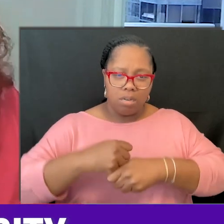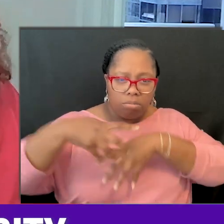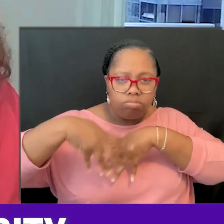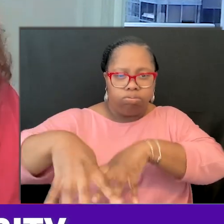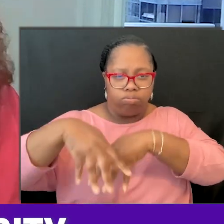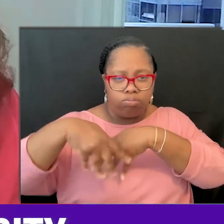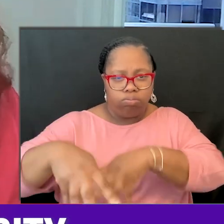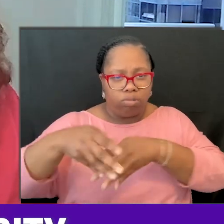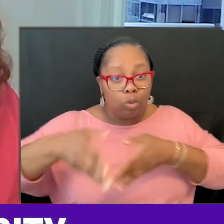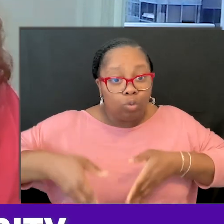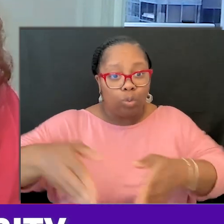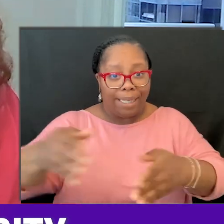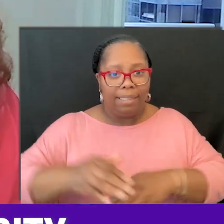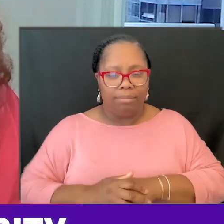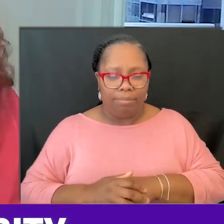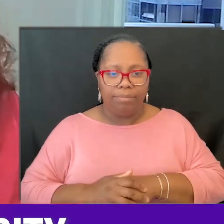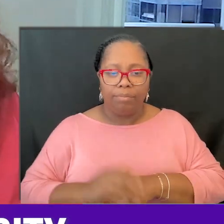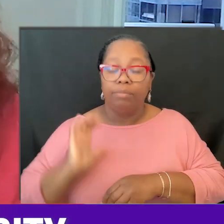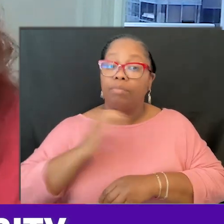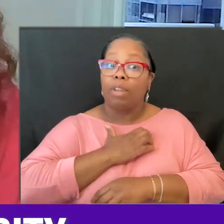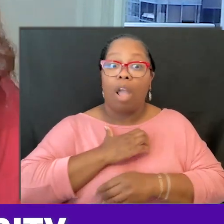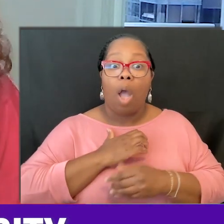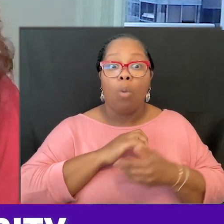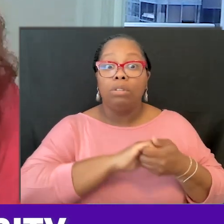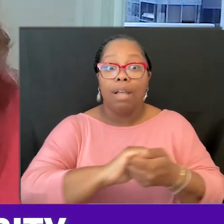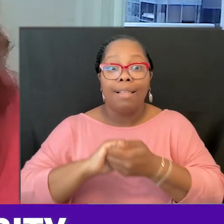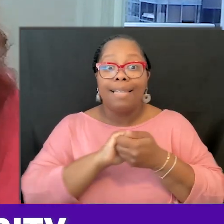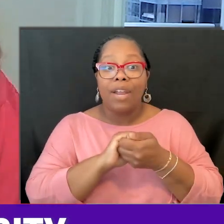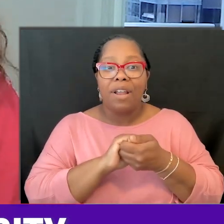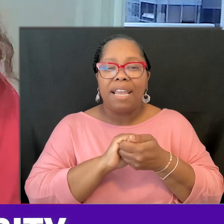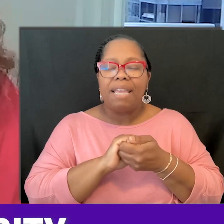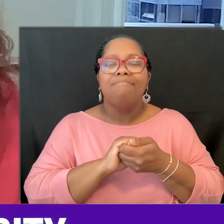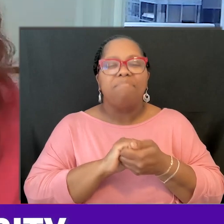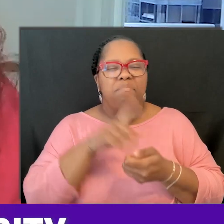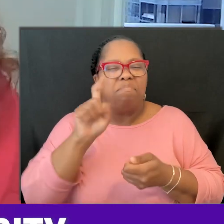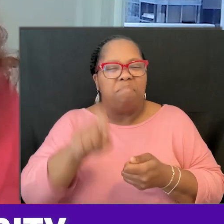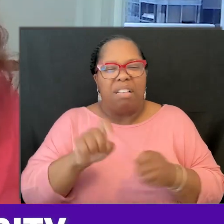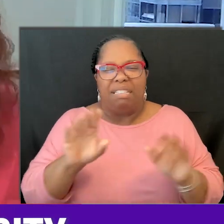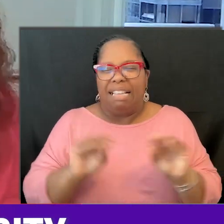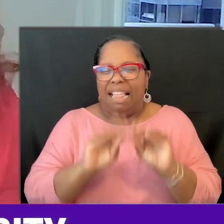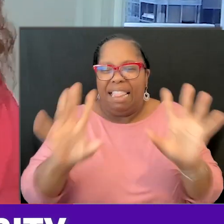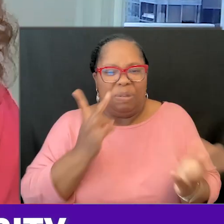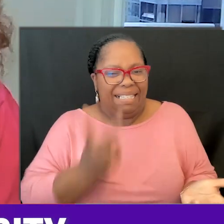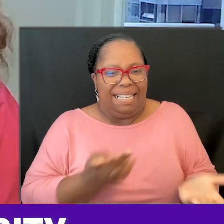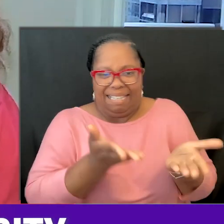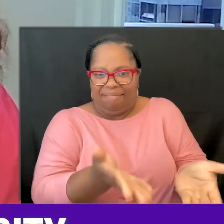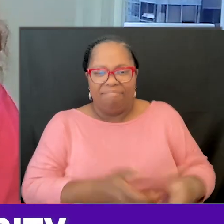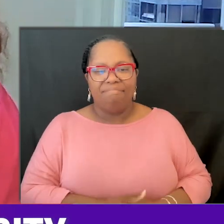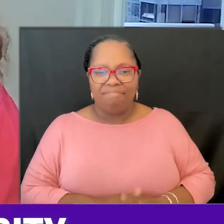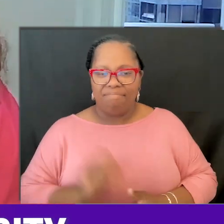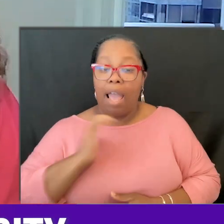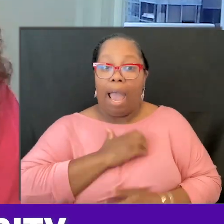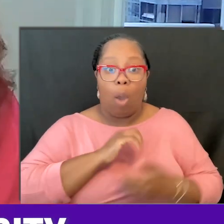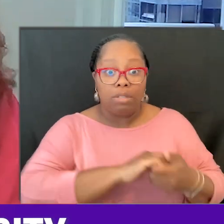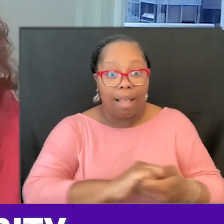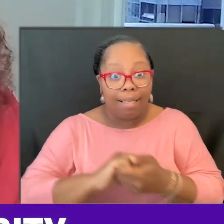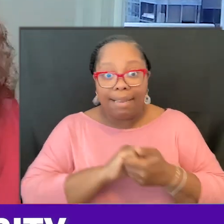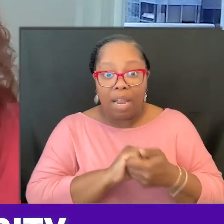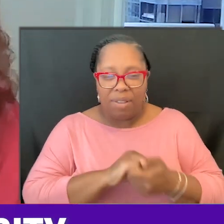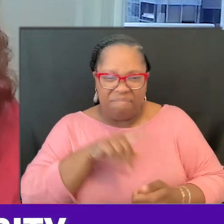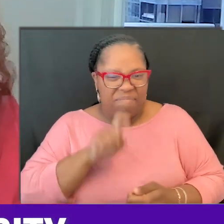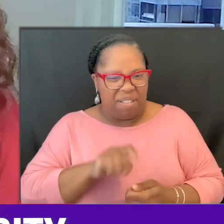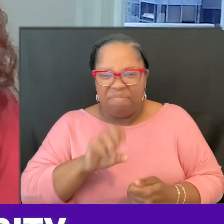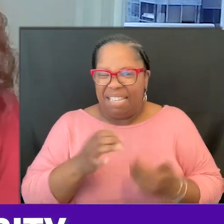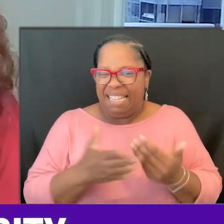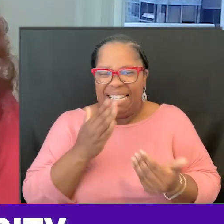must be visible. Our solidarity must be public. Let's have